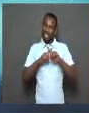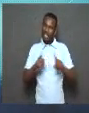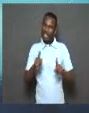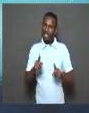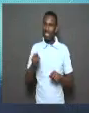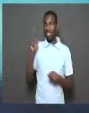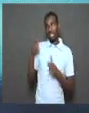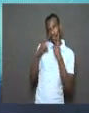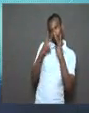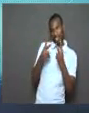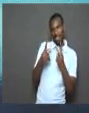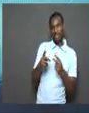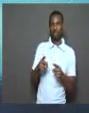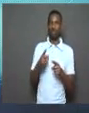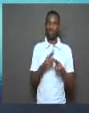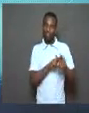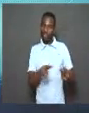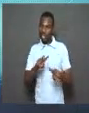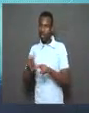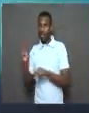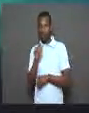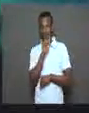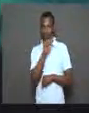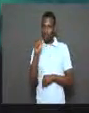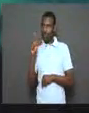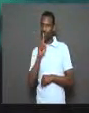also illustrates a valuable point.